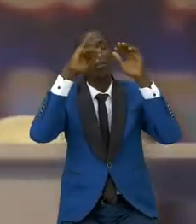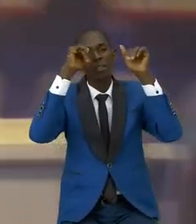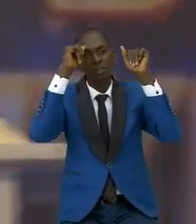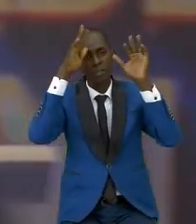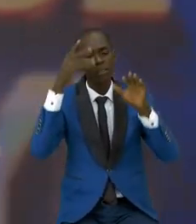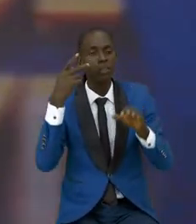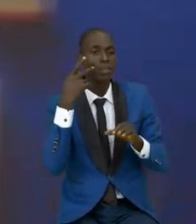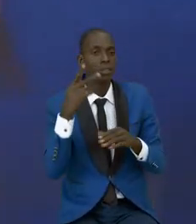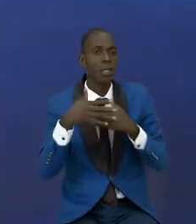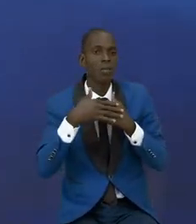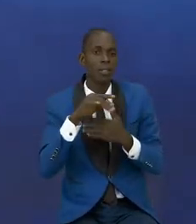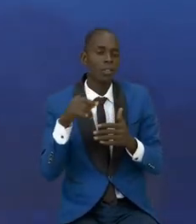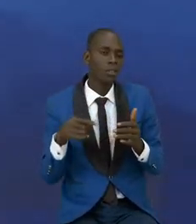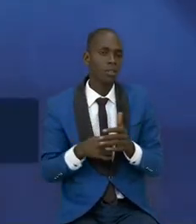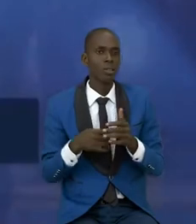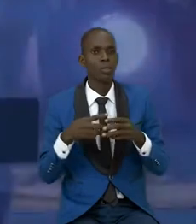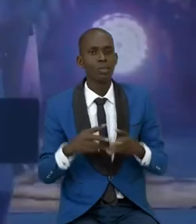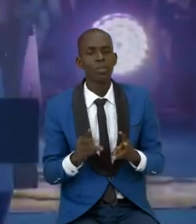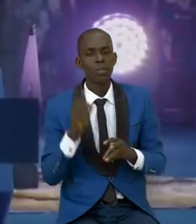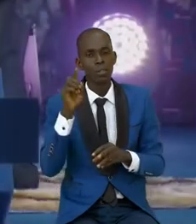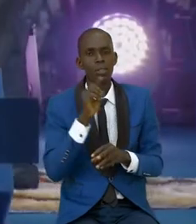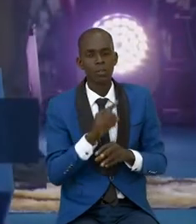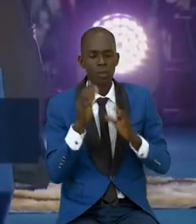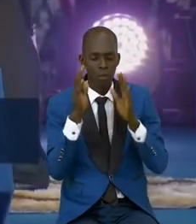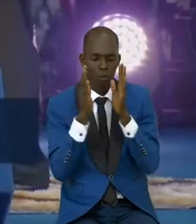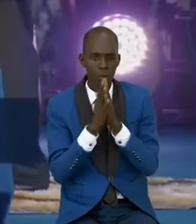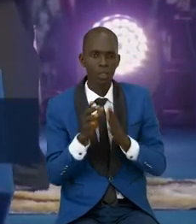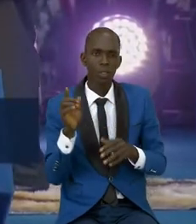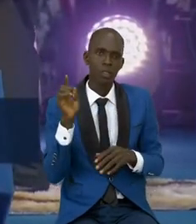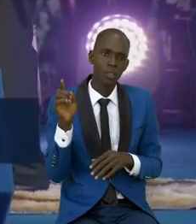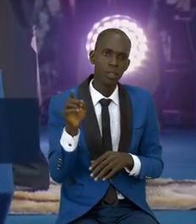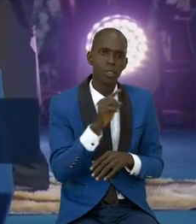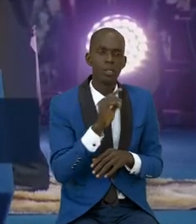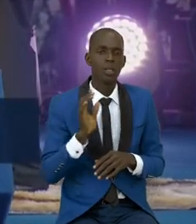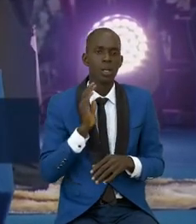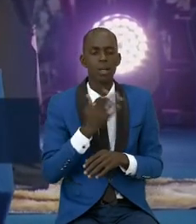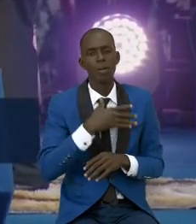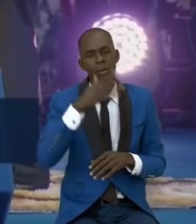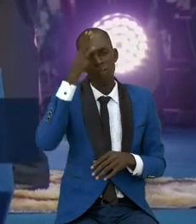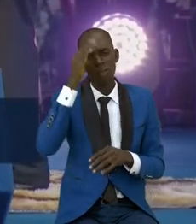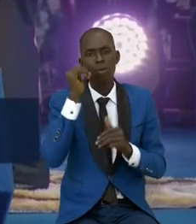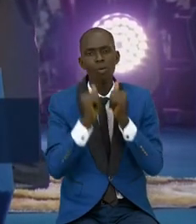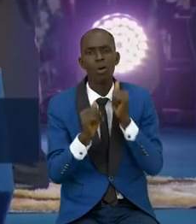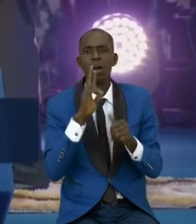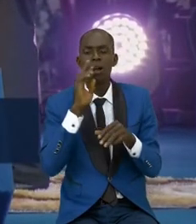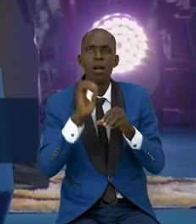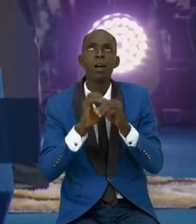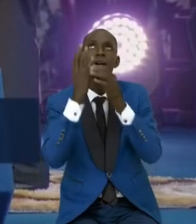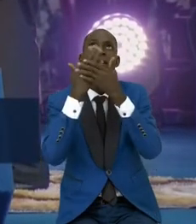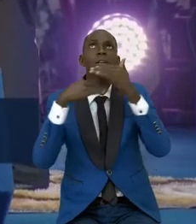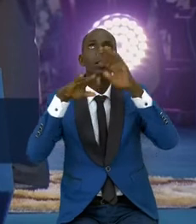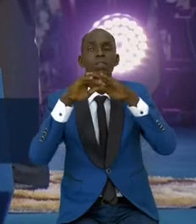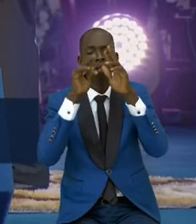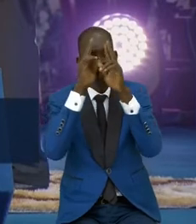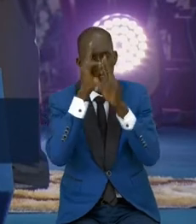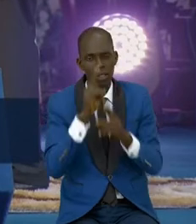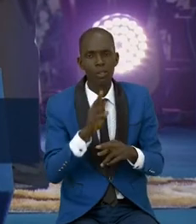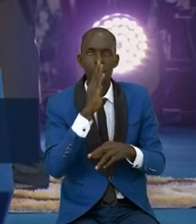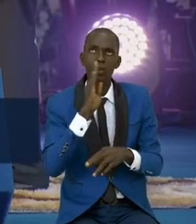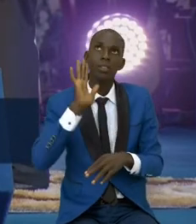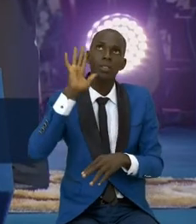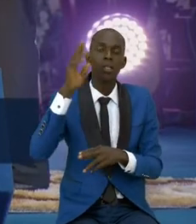After this manner, therefore pray ye, a Father which art in heaven, hallowed be thy